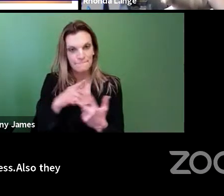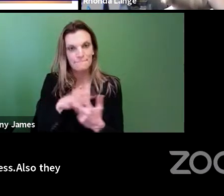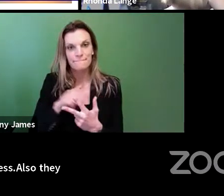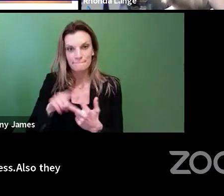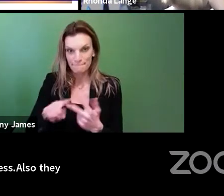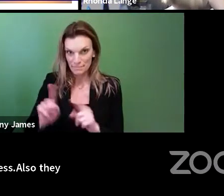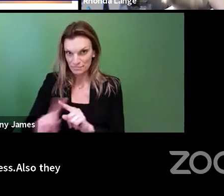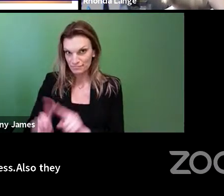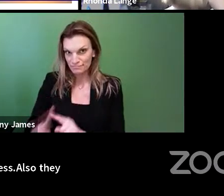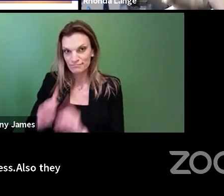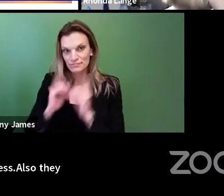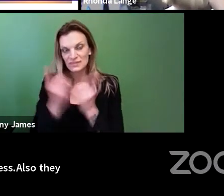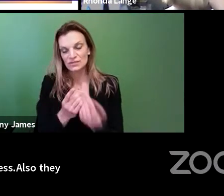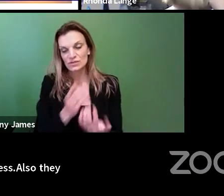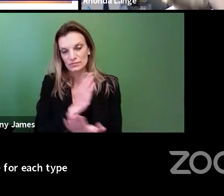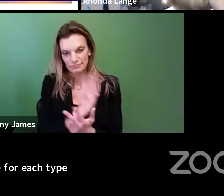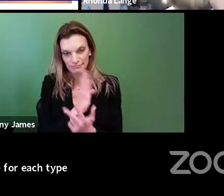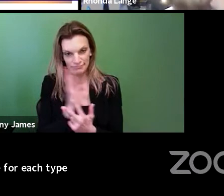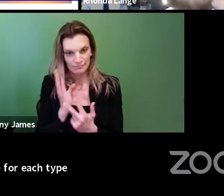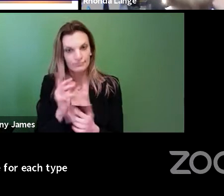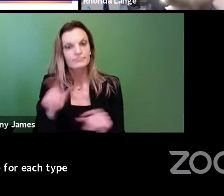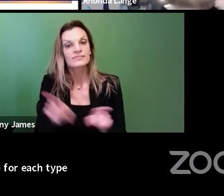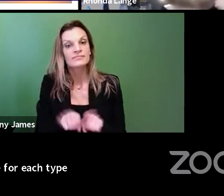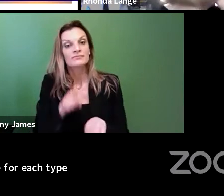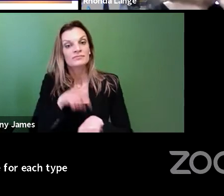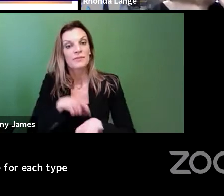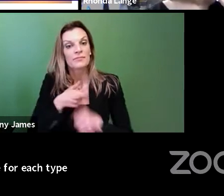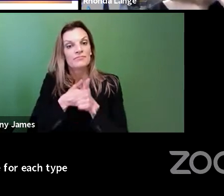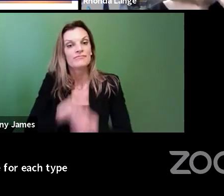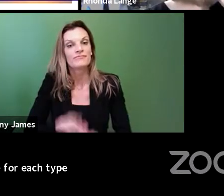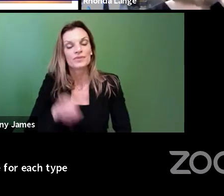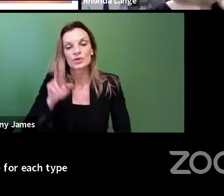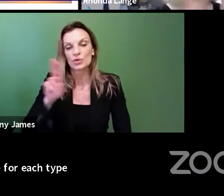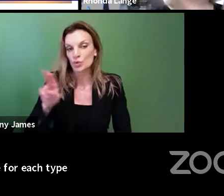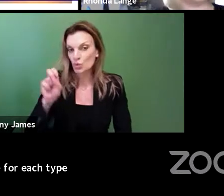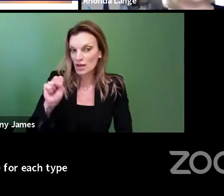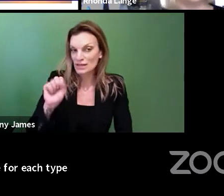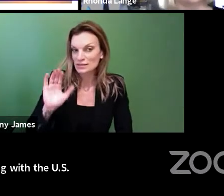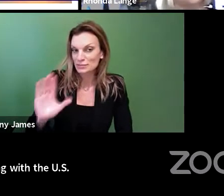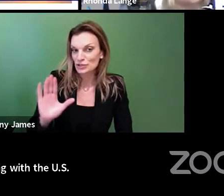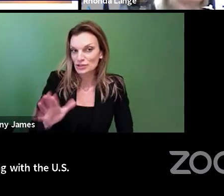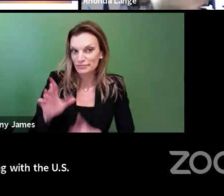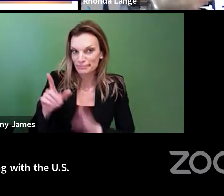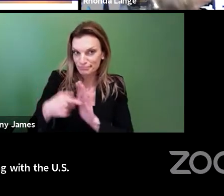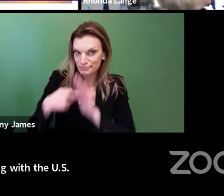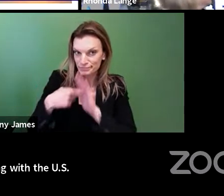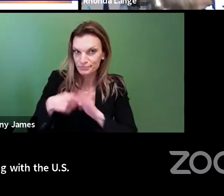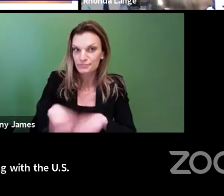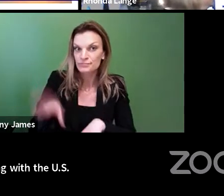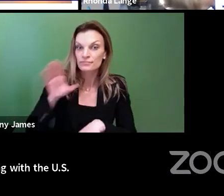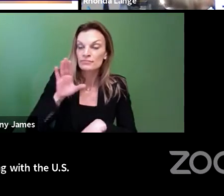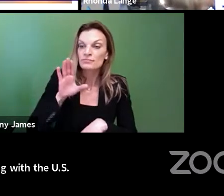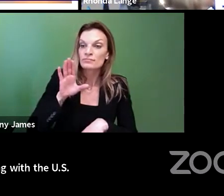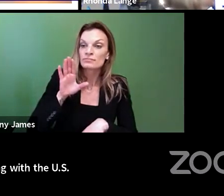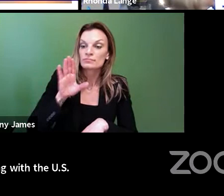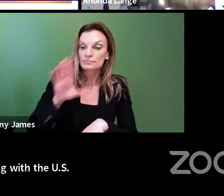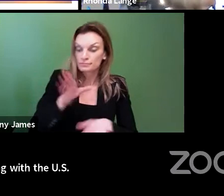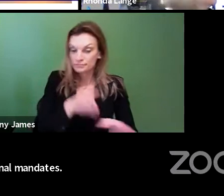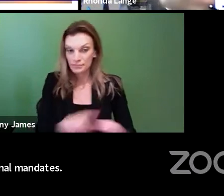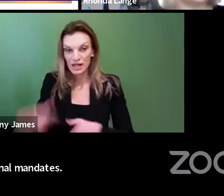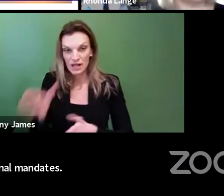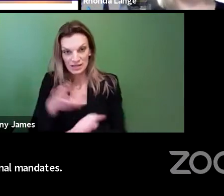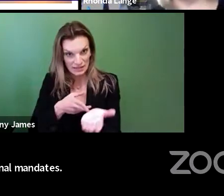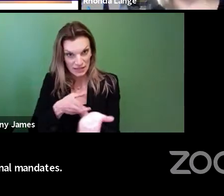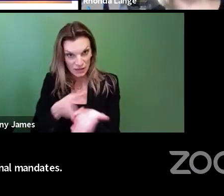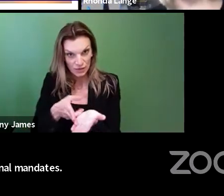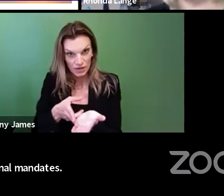district, while complying with the U.S. and Michigan constitutional mandates. They will ensure integrity,